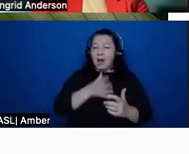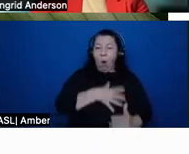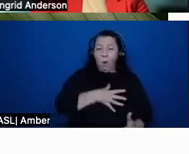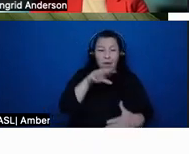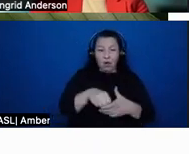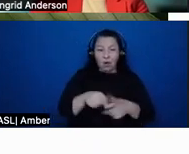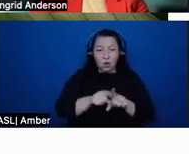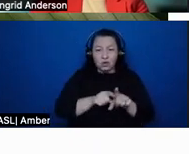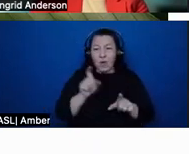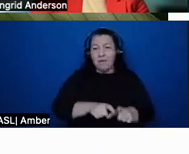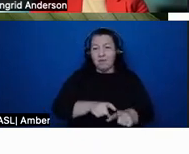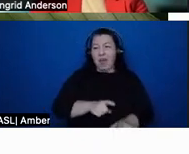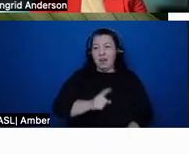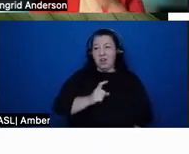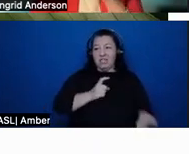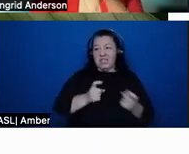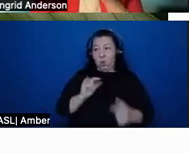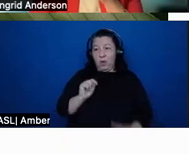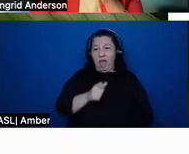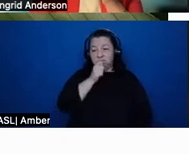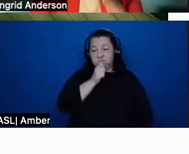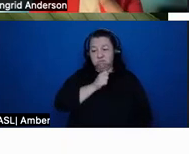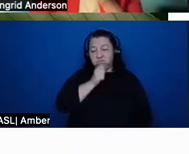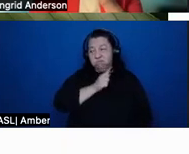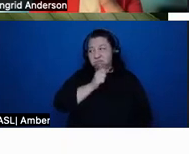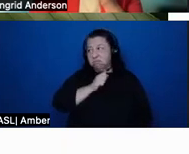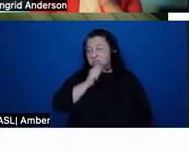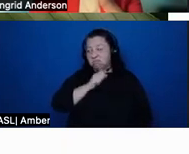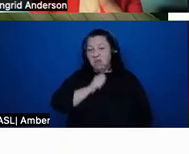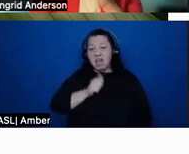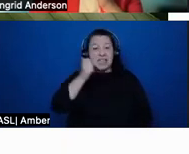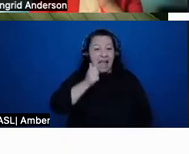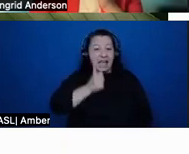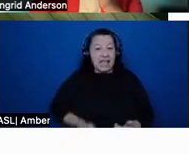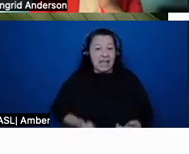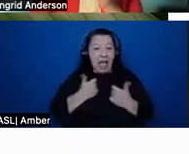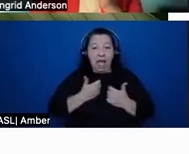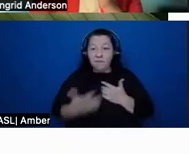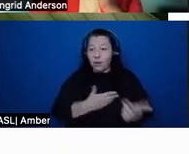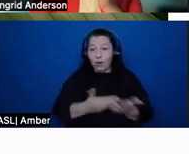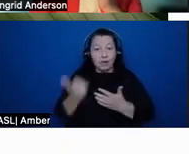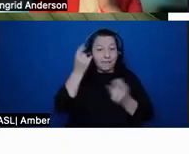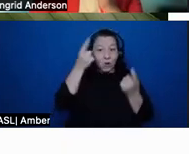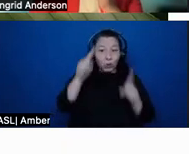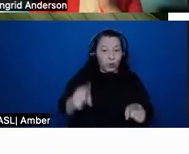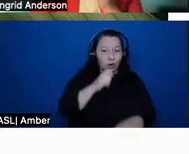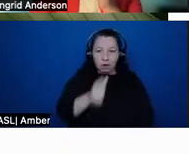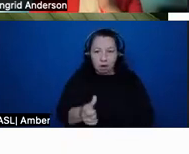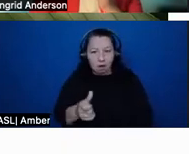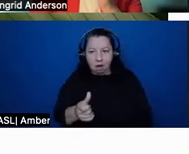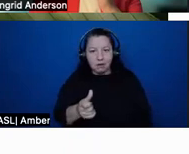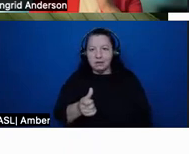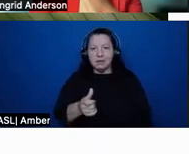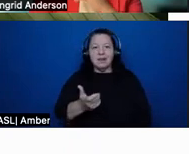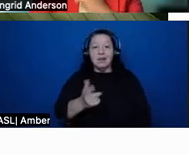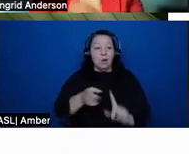of deal with it as just their day-to-day sort of life, right? Even if they don't agree with it, but it's to the point where when it's happening to